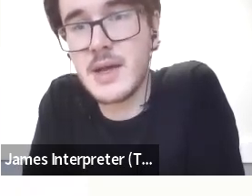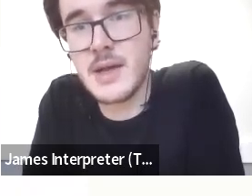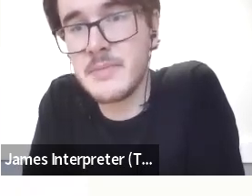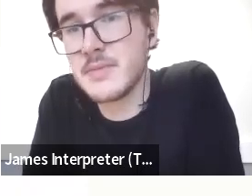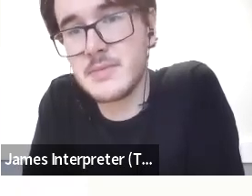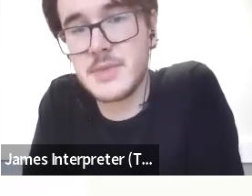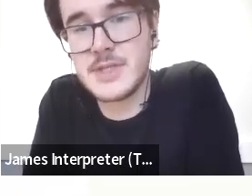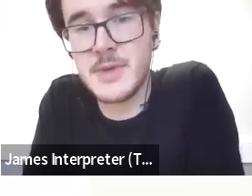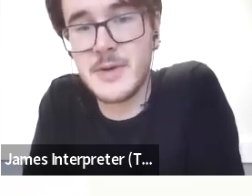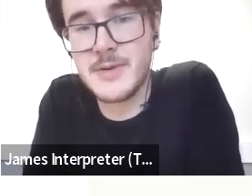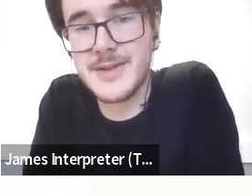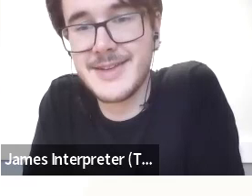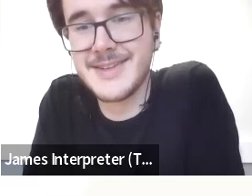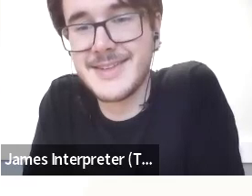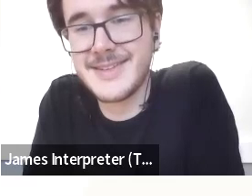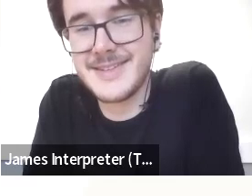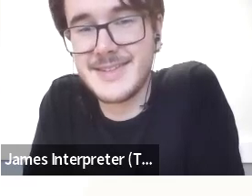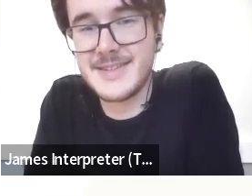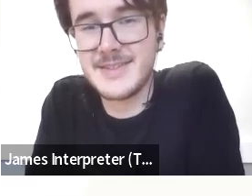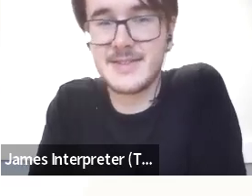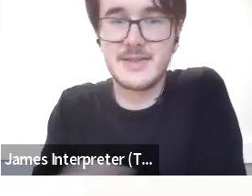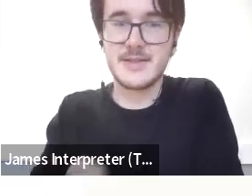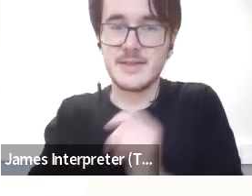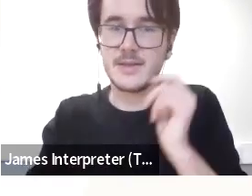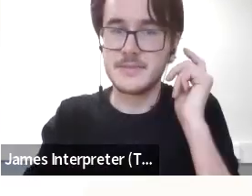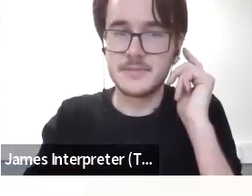that, please let me know.